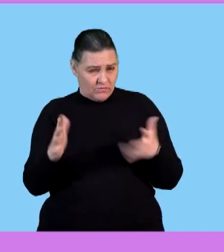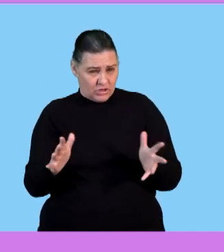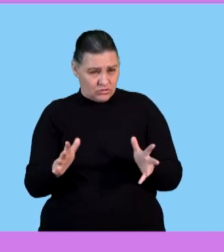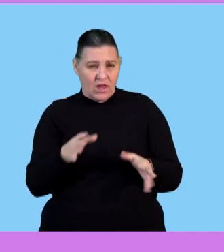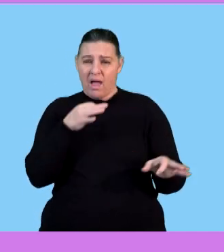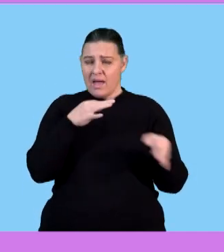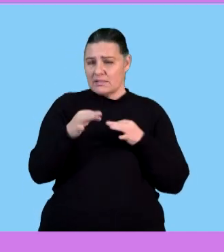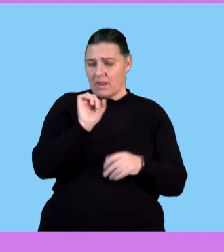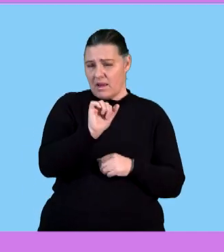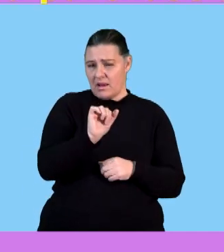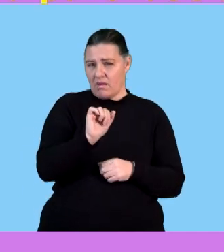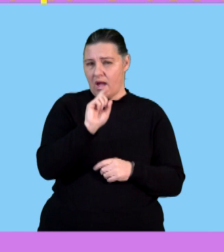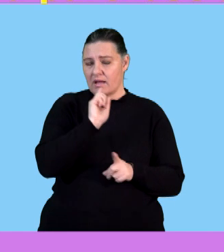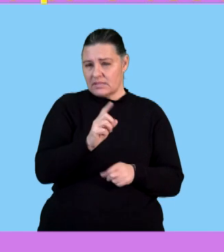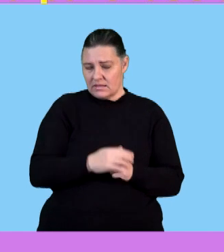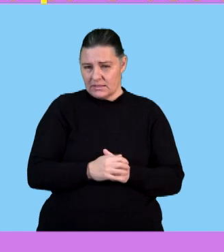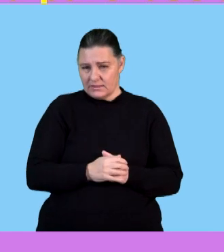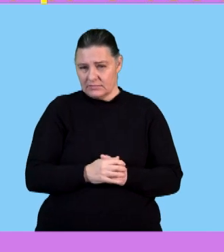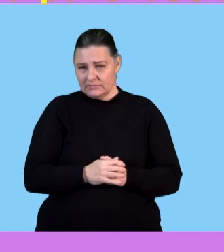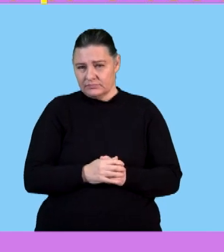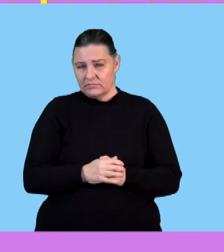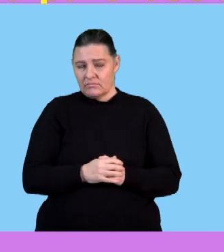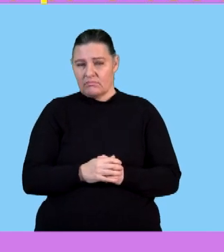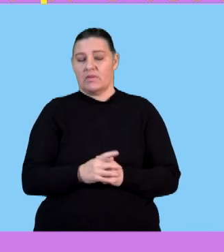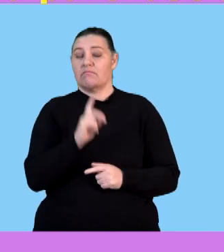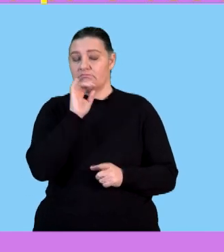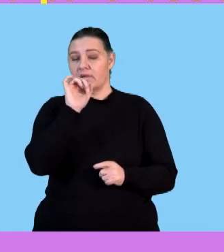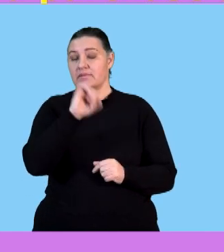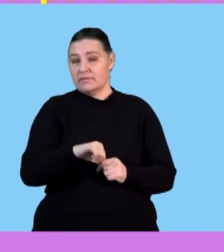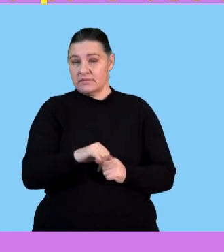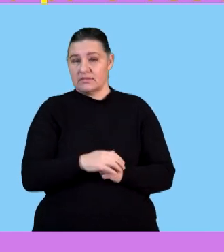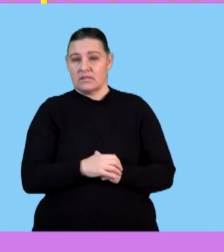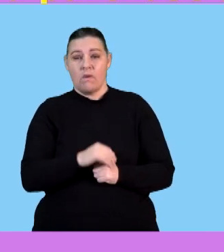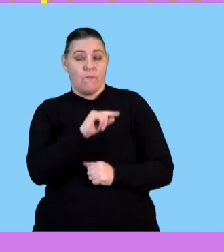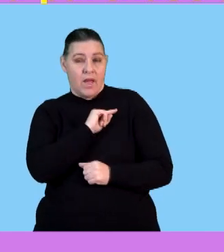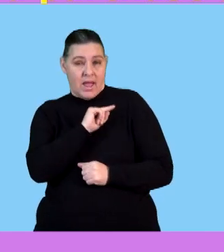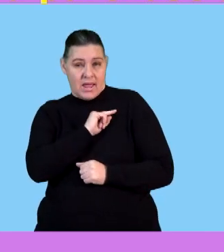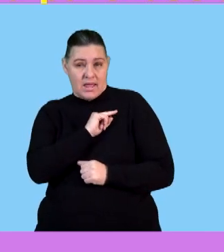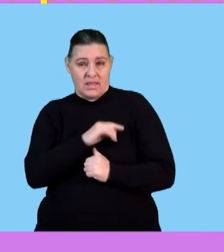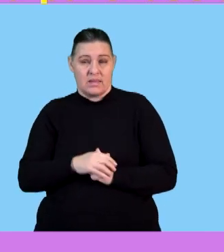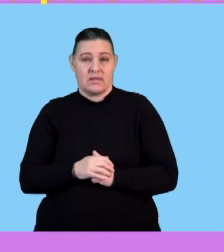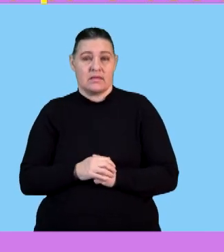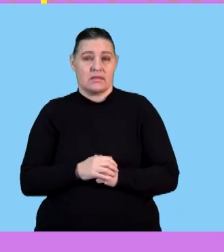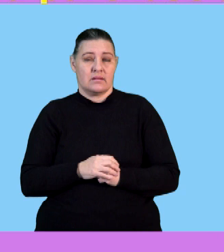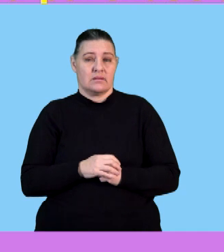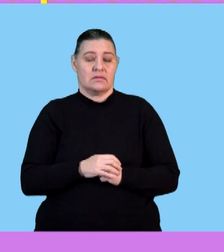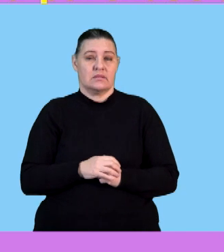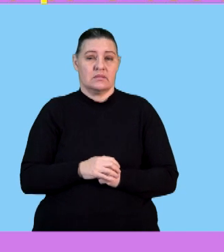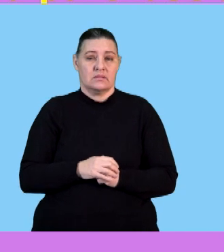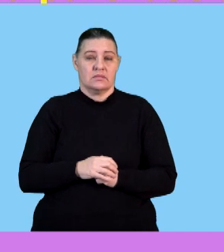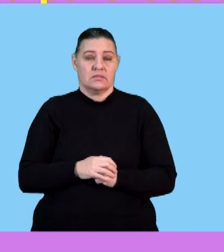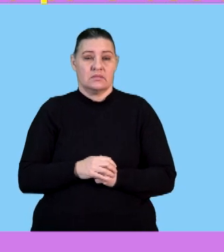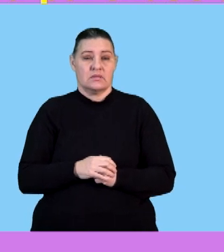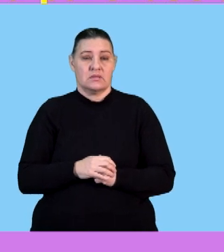answer. So looking at this, all right, we will find here, it says Cape